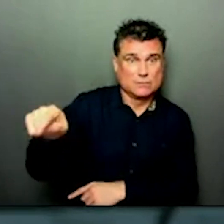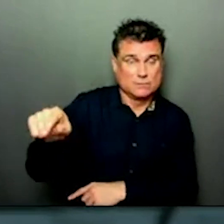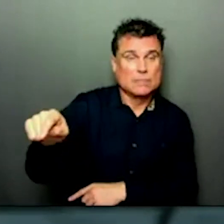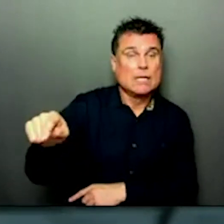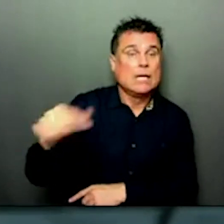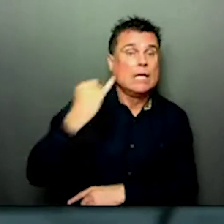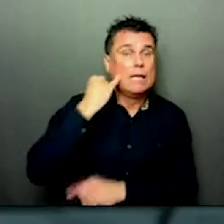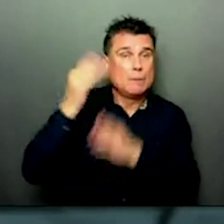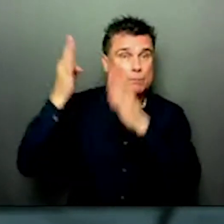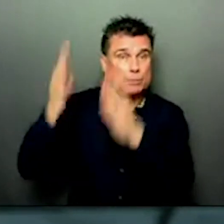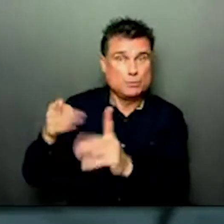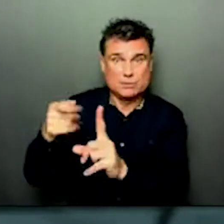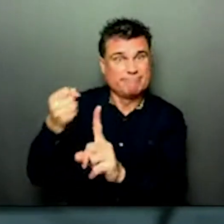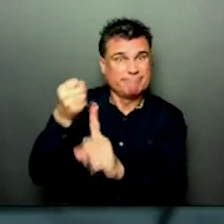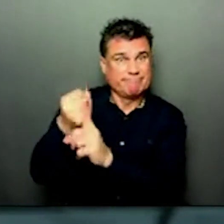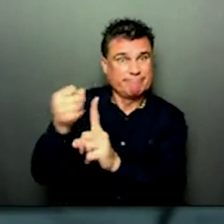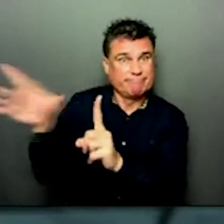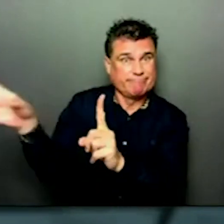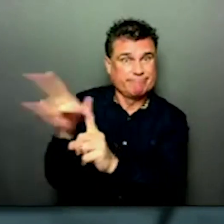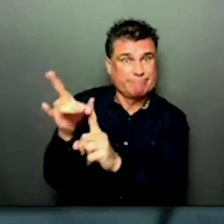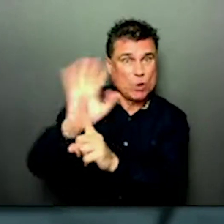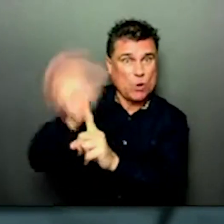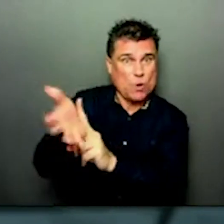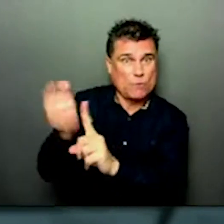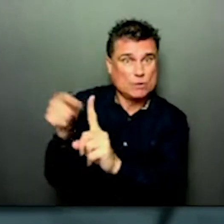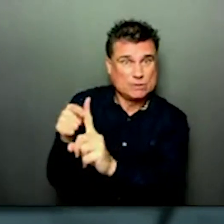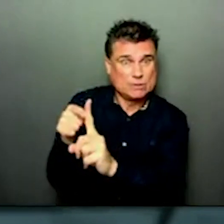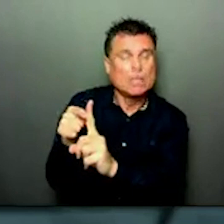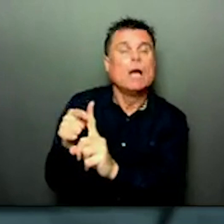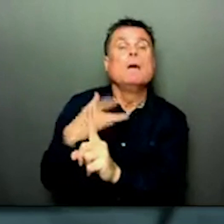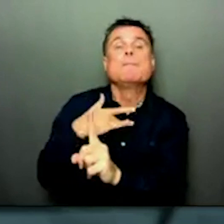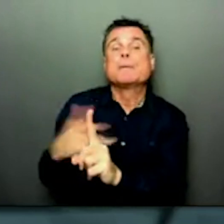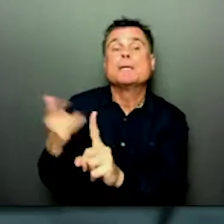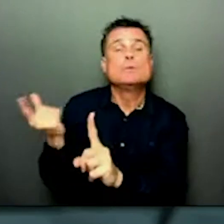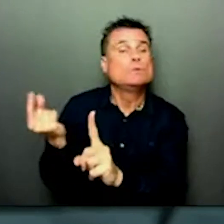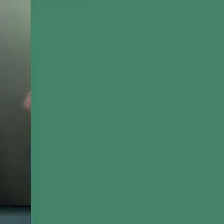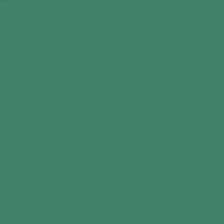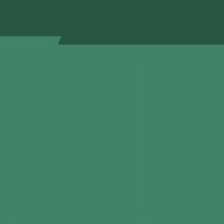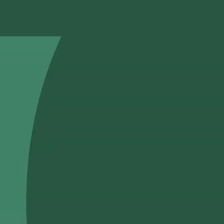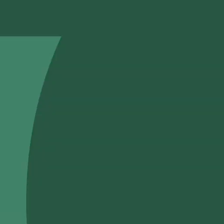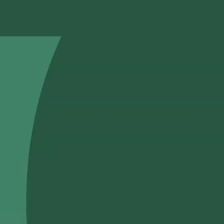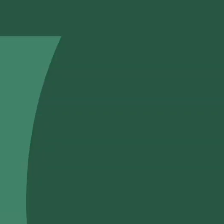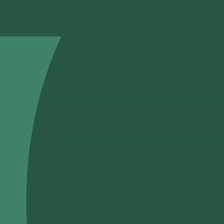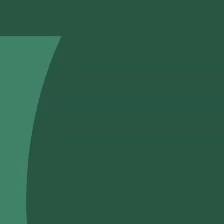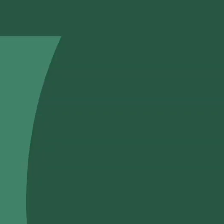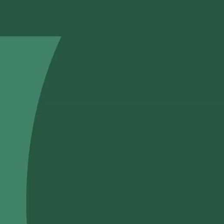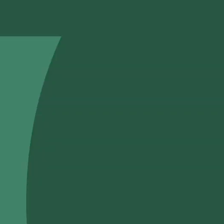risk of having severe illness, and that is something that we're factoring into our response.